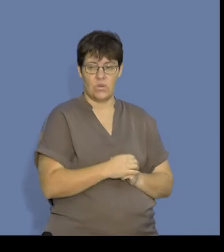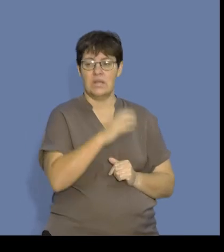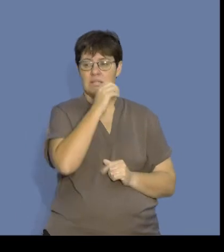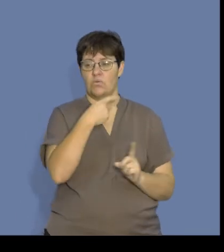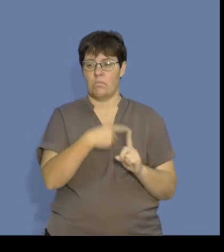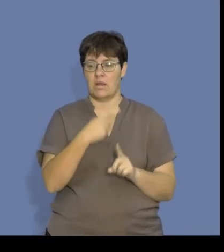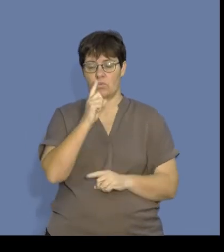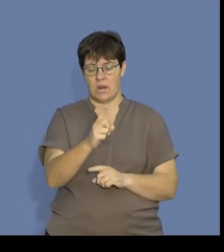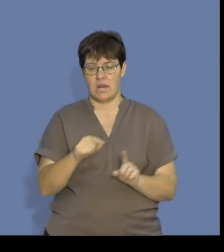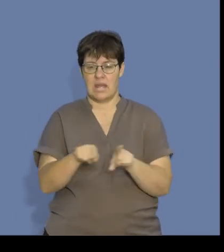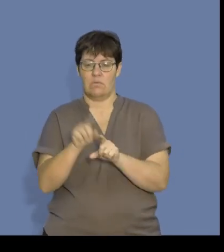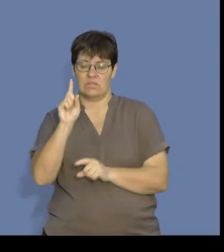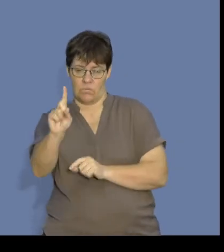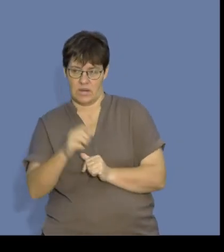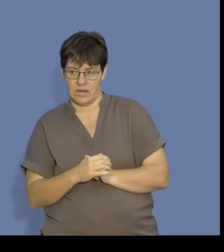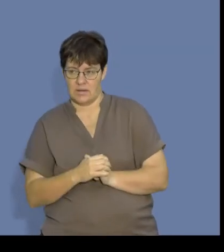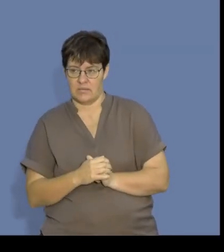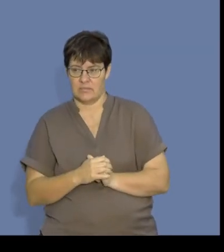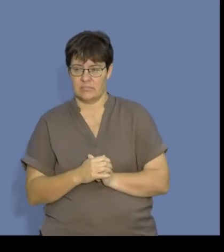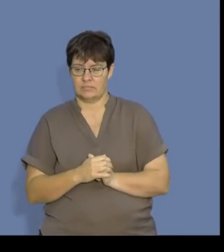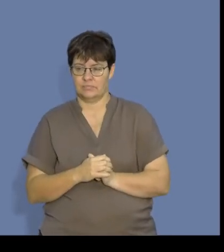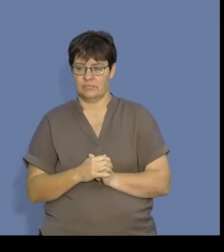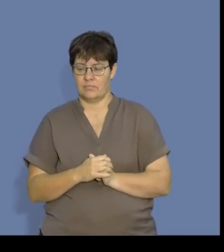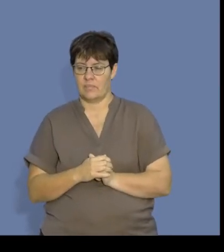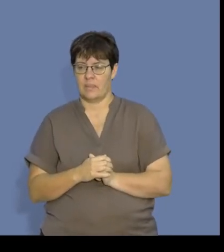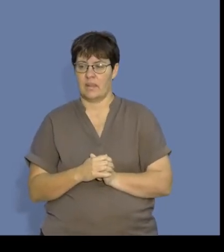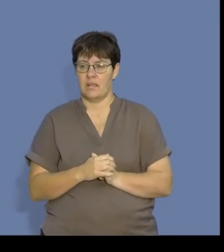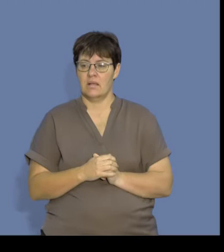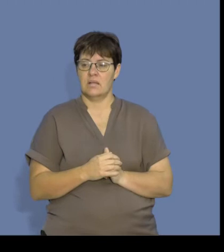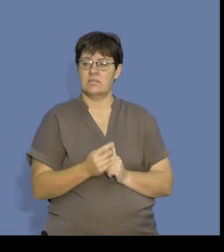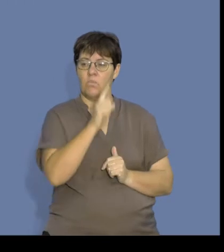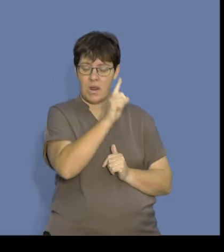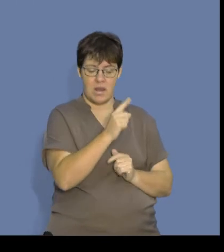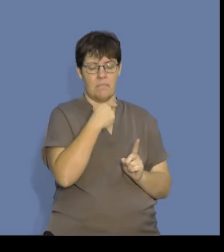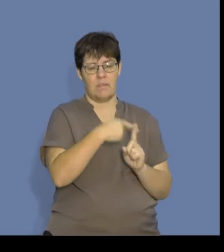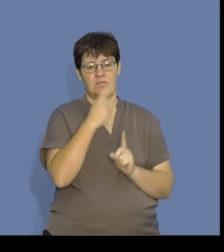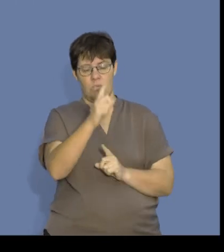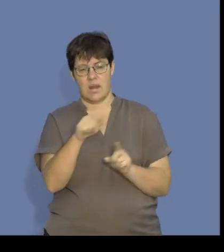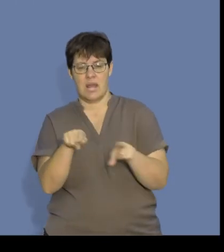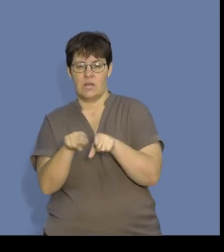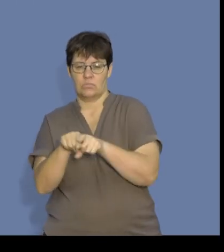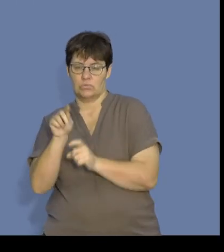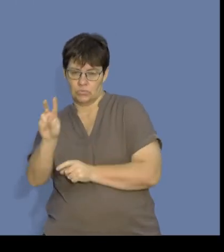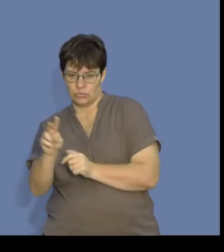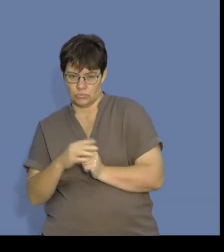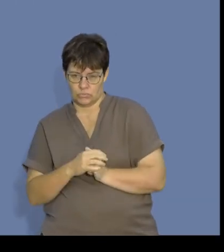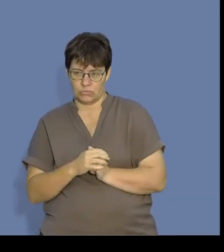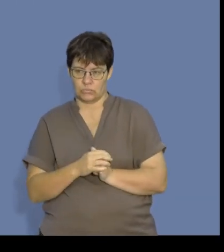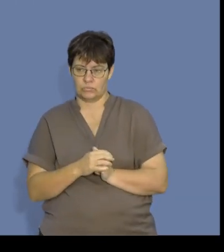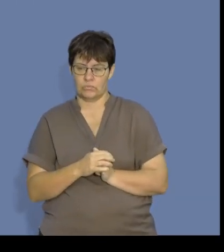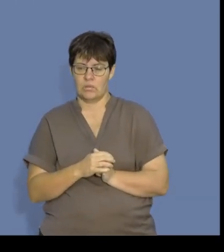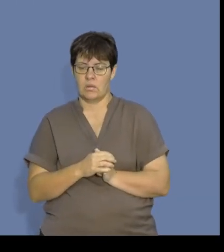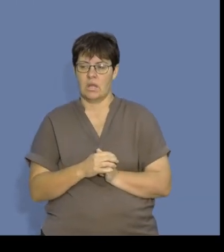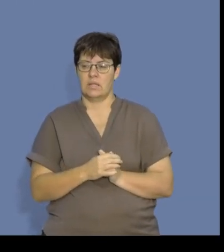be 0 plus 1, which is equals to 1. When x is 1, it will be 1 plus 1, which is equals